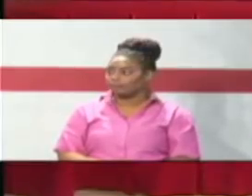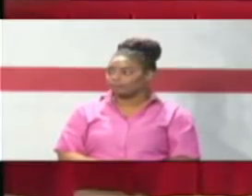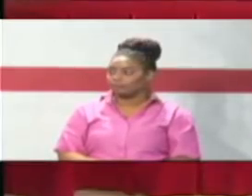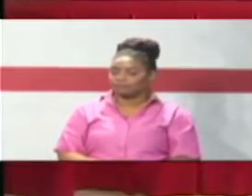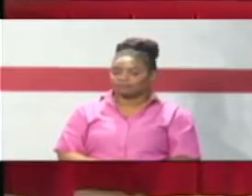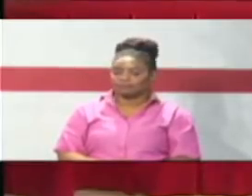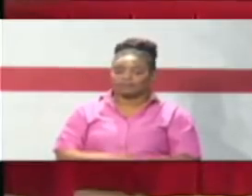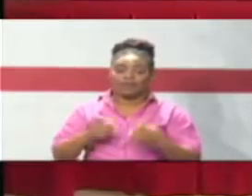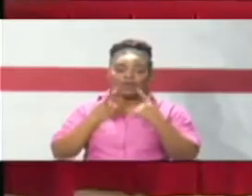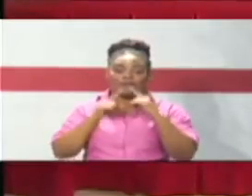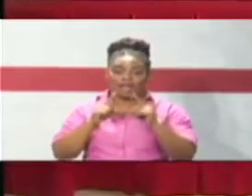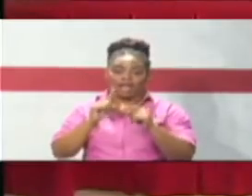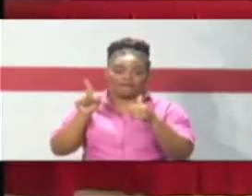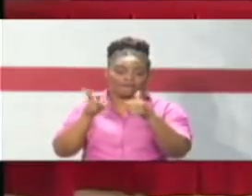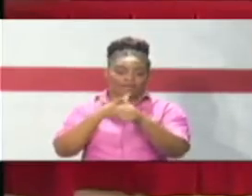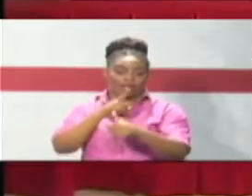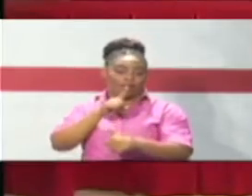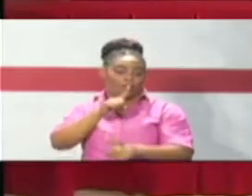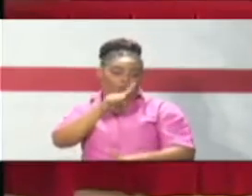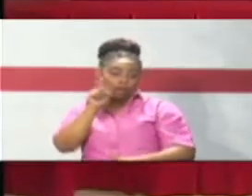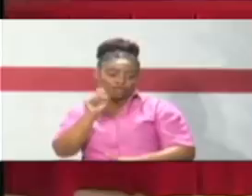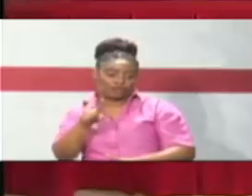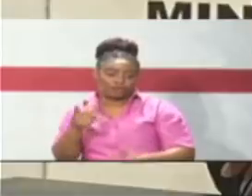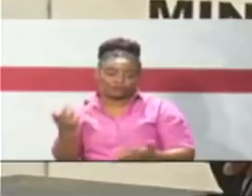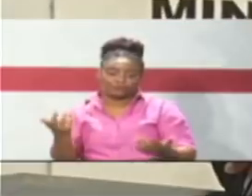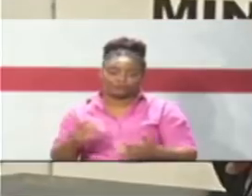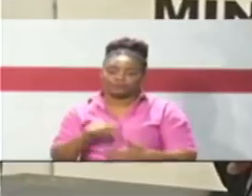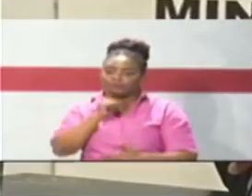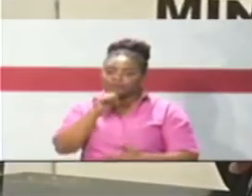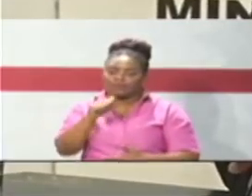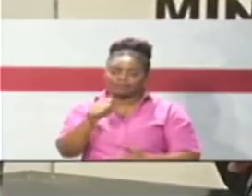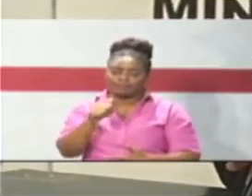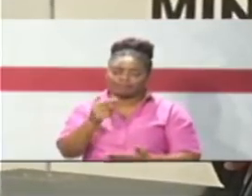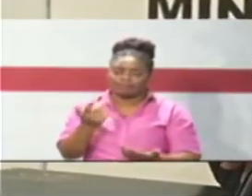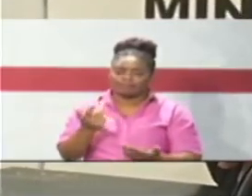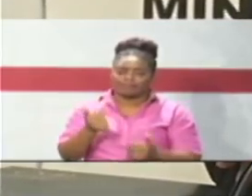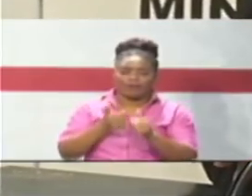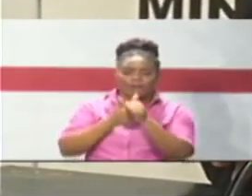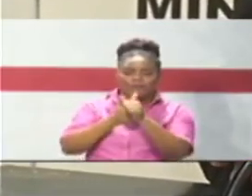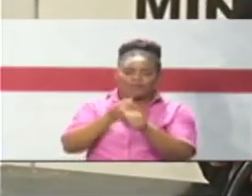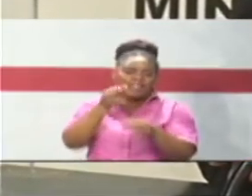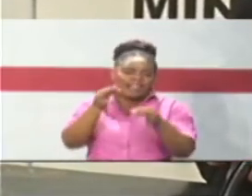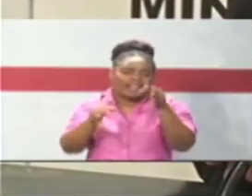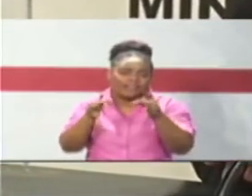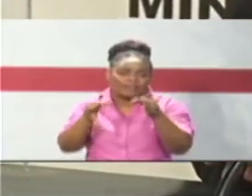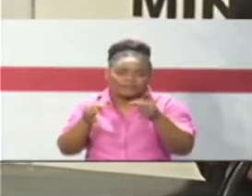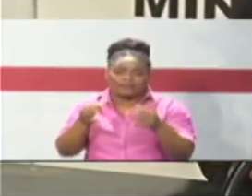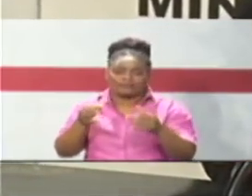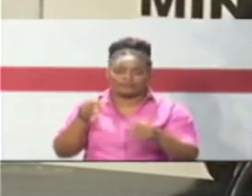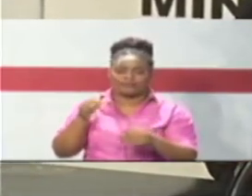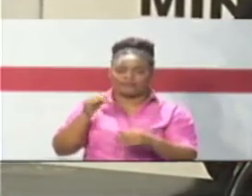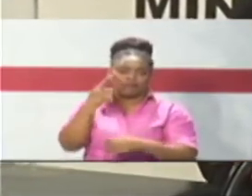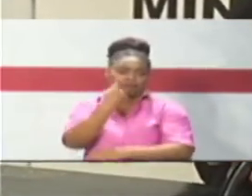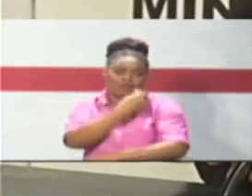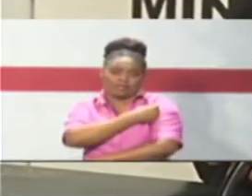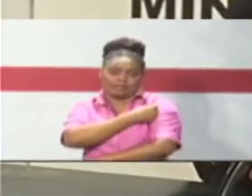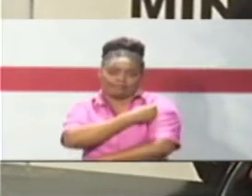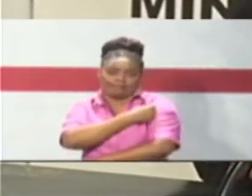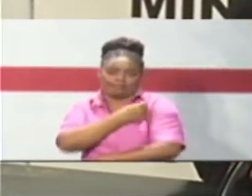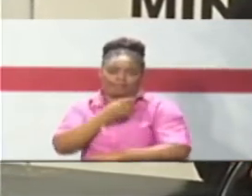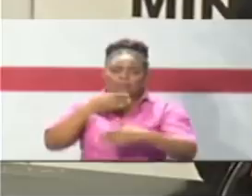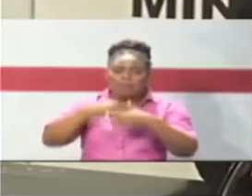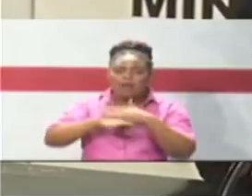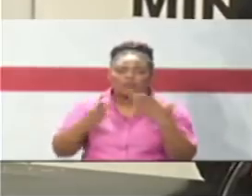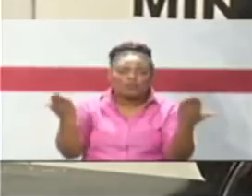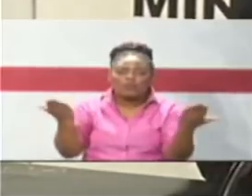Now, epidemiologically, we don't track whether the people vaccinated were nationals or non-nationals, because once you're resident